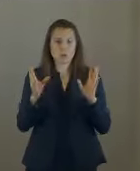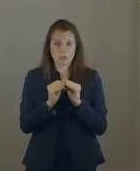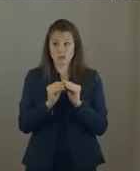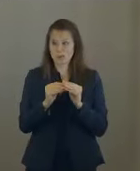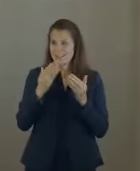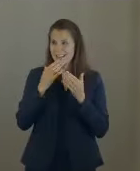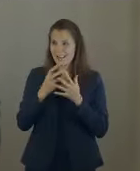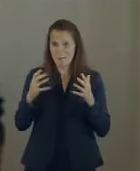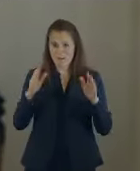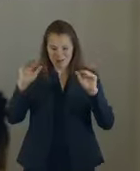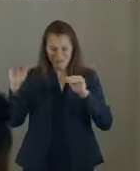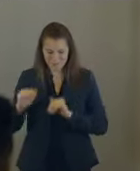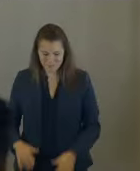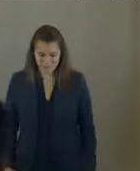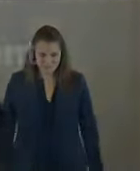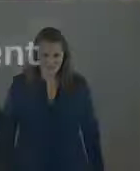yeah. Thank you very much, everybody.